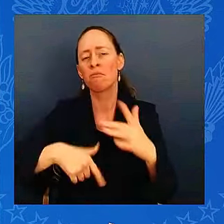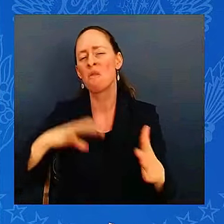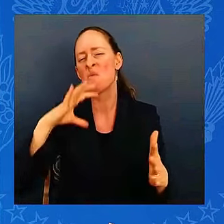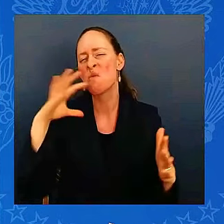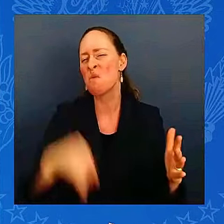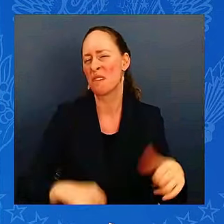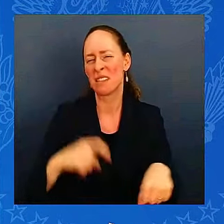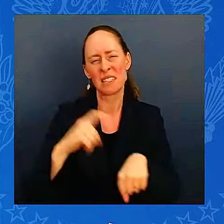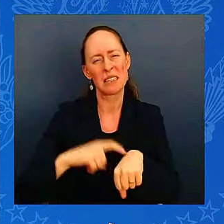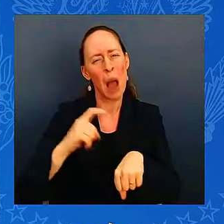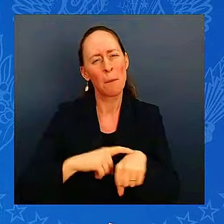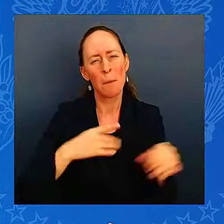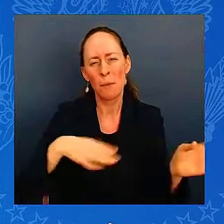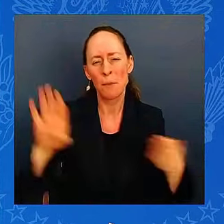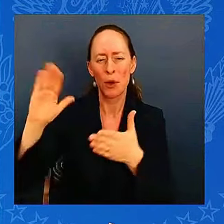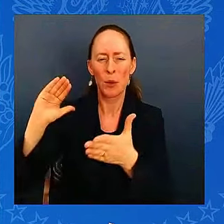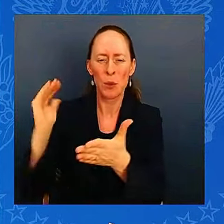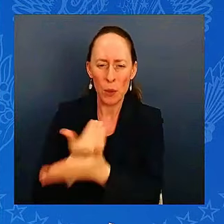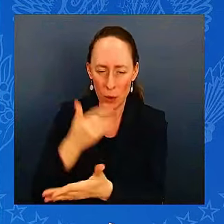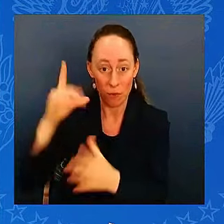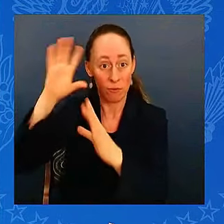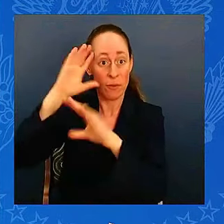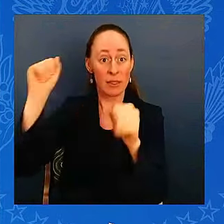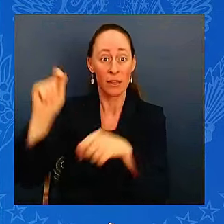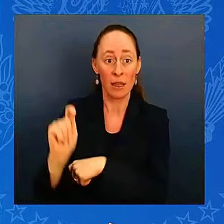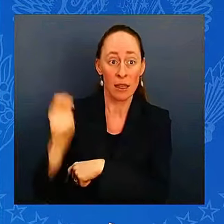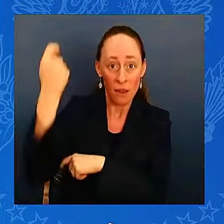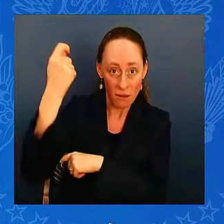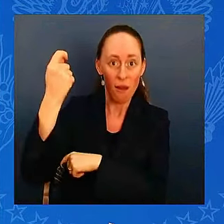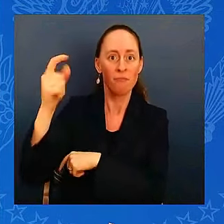visit. Kenya is also a global leader in clean energy.